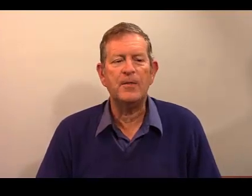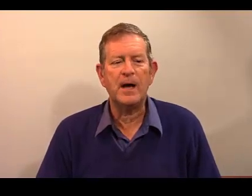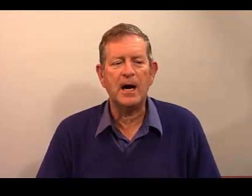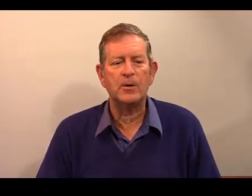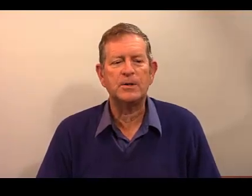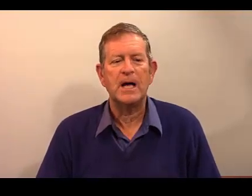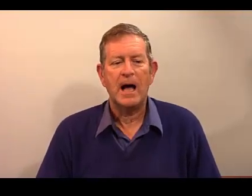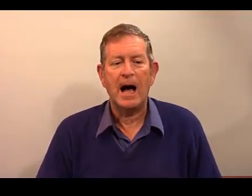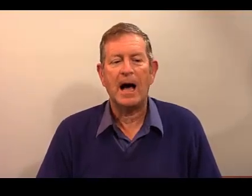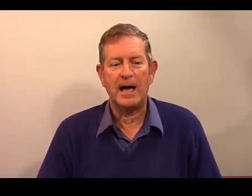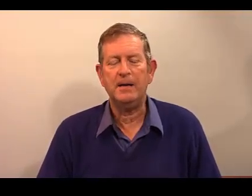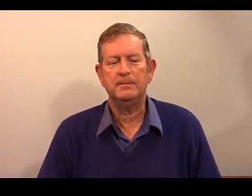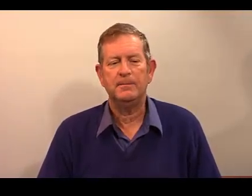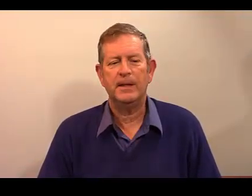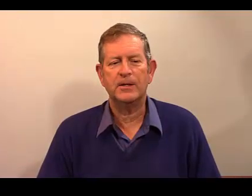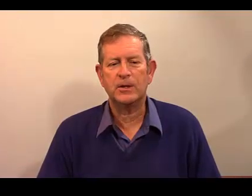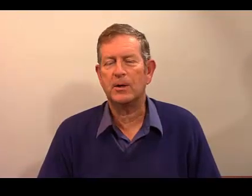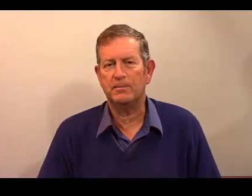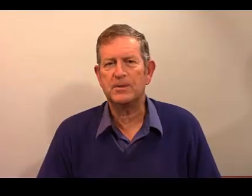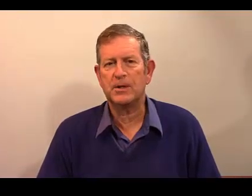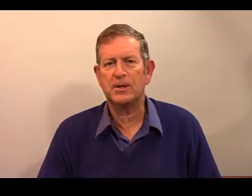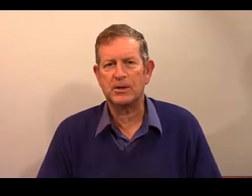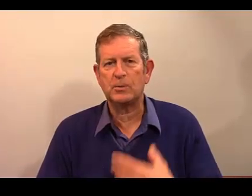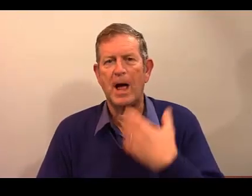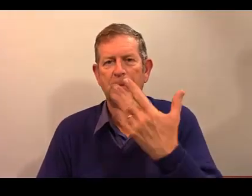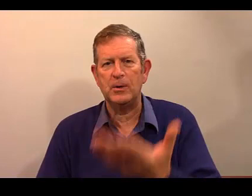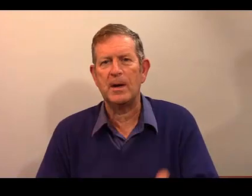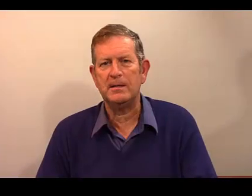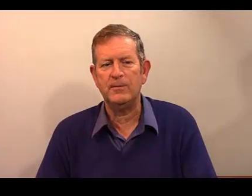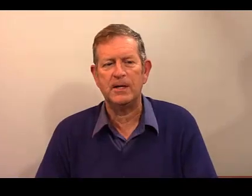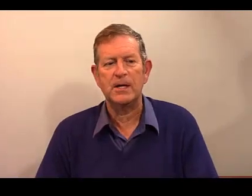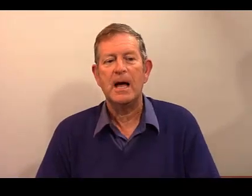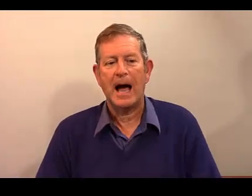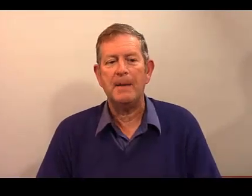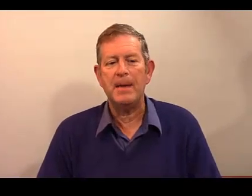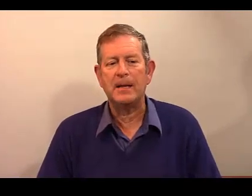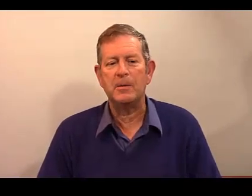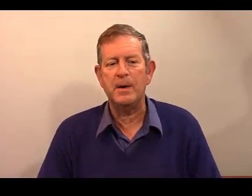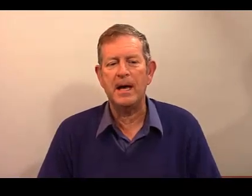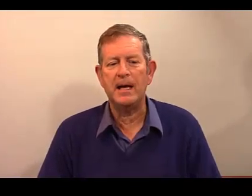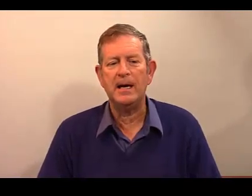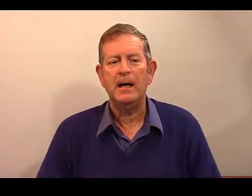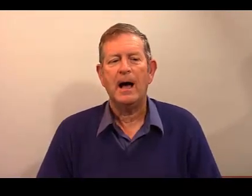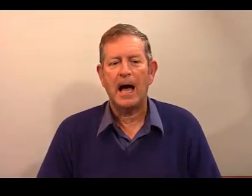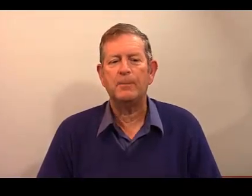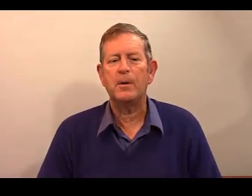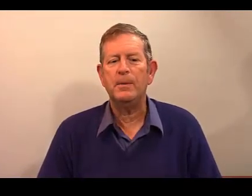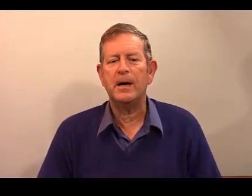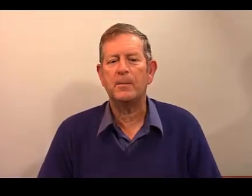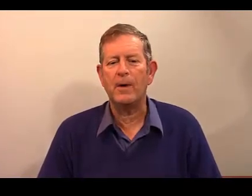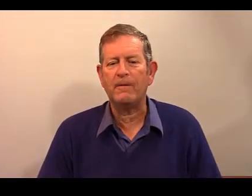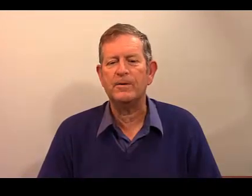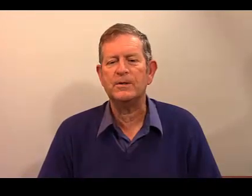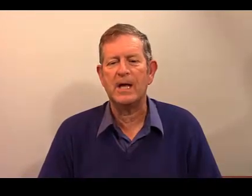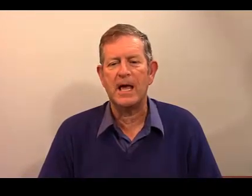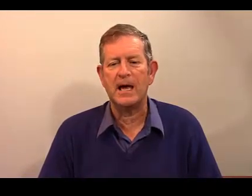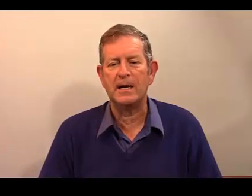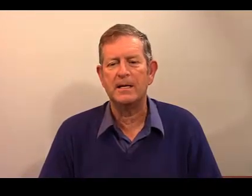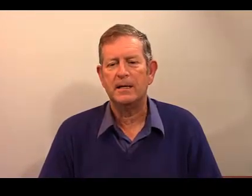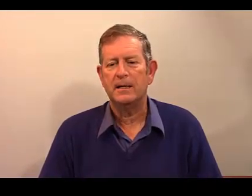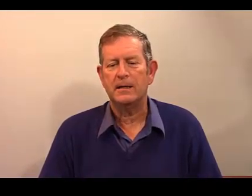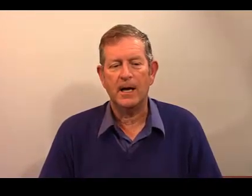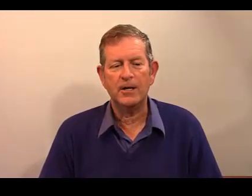want to, in the house, and then start describing your activities. I make the bed. I prepare